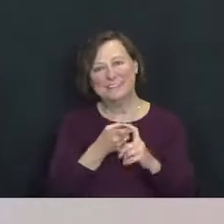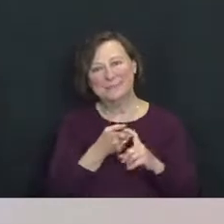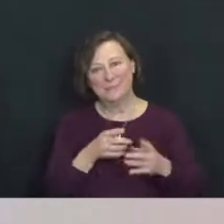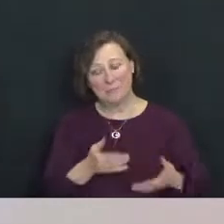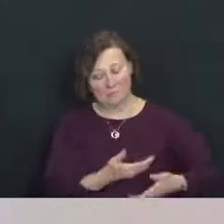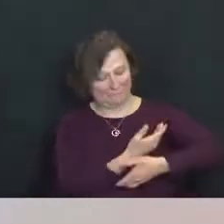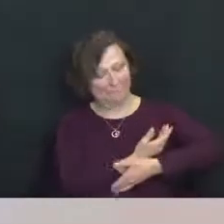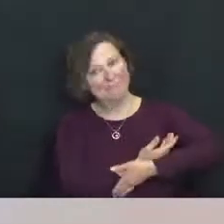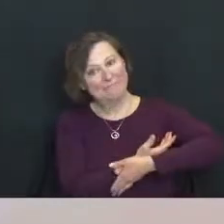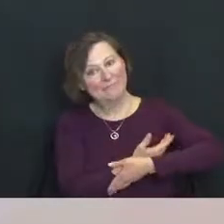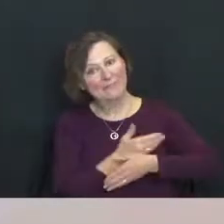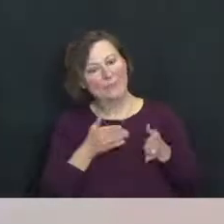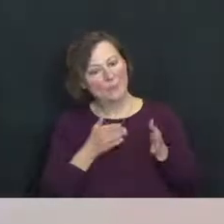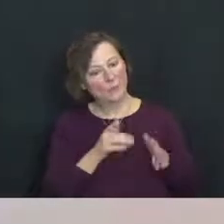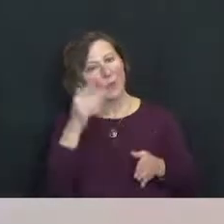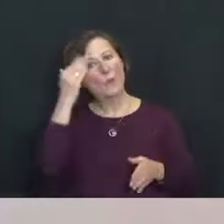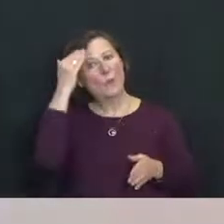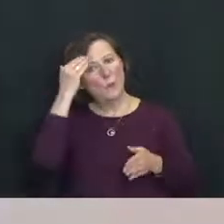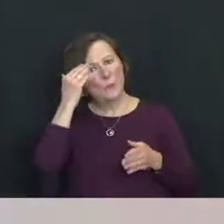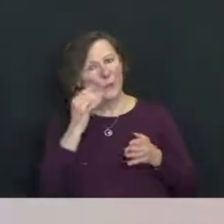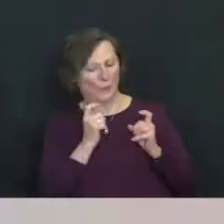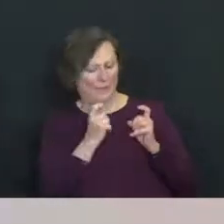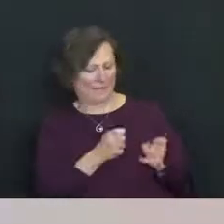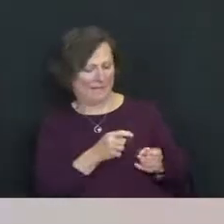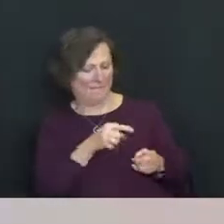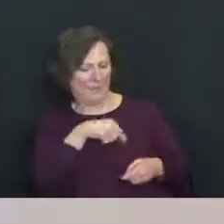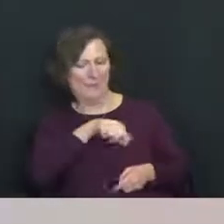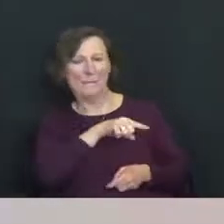in the ways you know brings them pleasure,